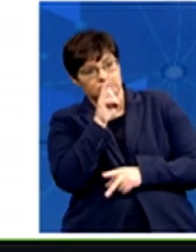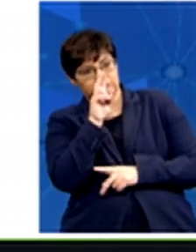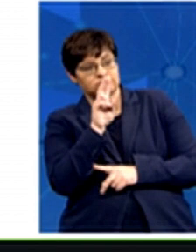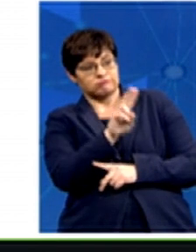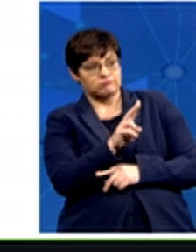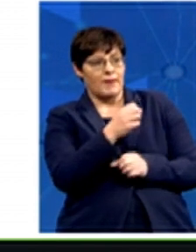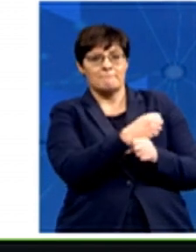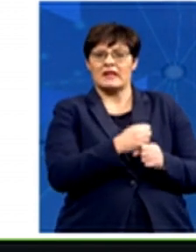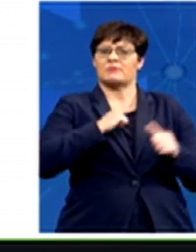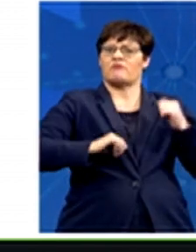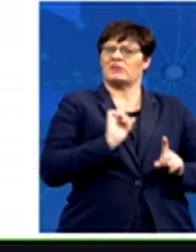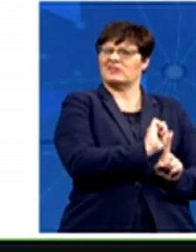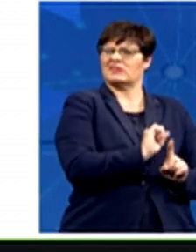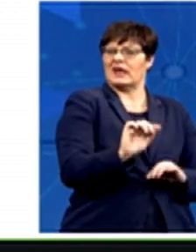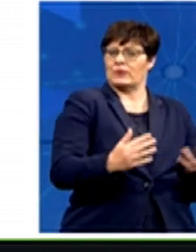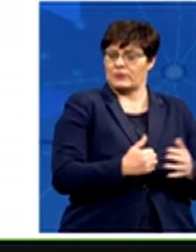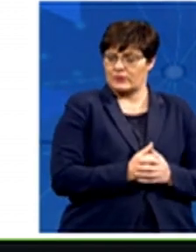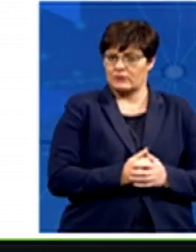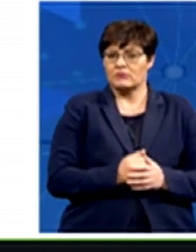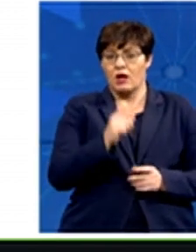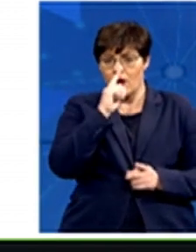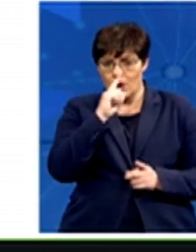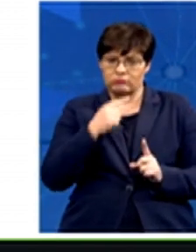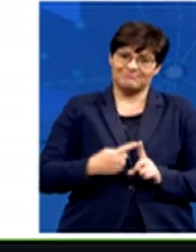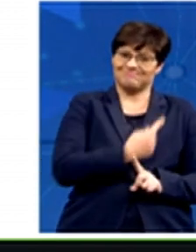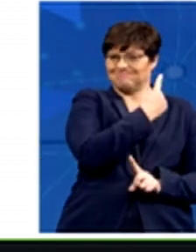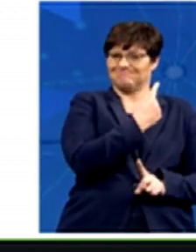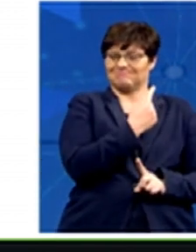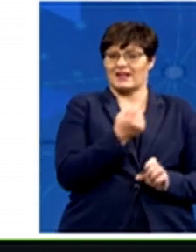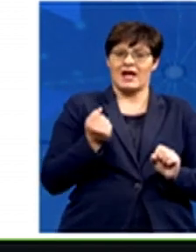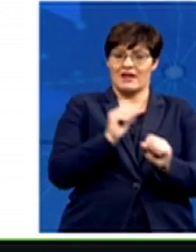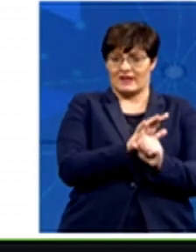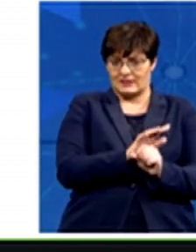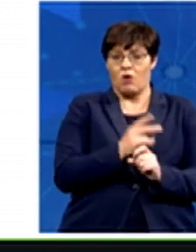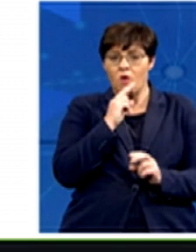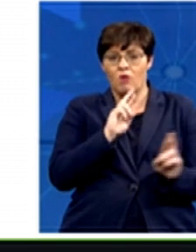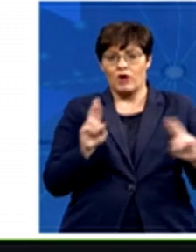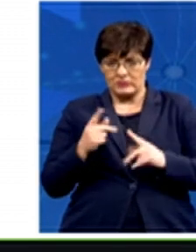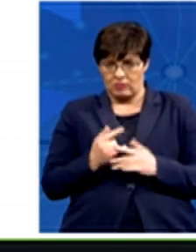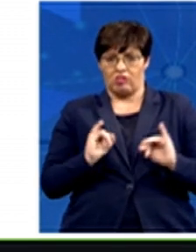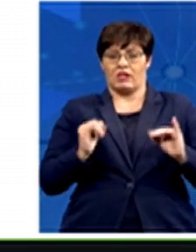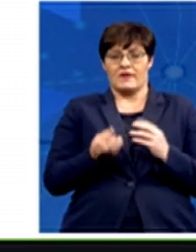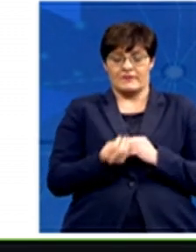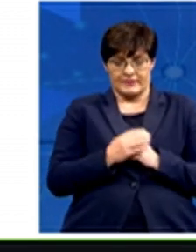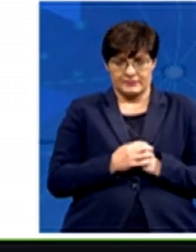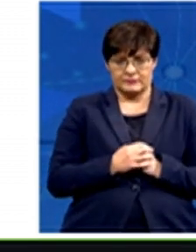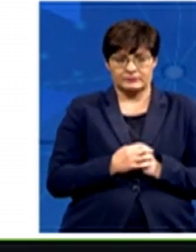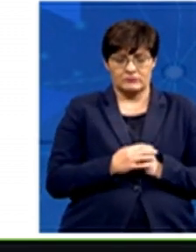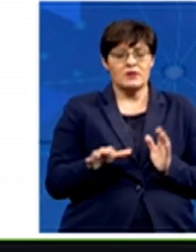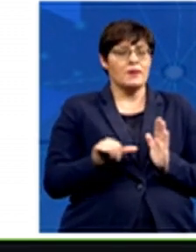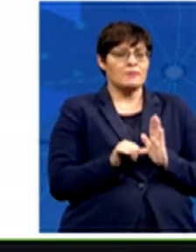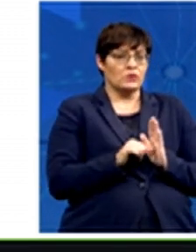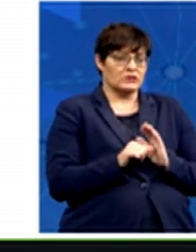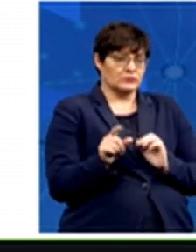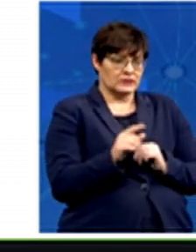look for the adverse drug events or the adverse drug reactions. And I thought it's of importance just to provide a bit of background